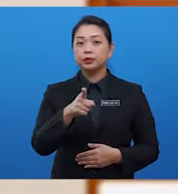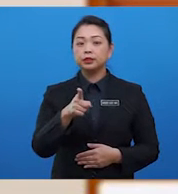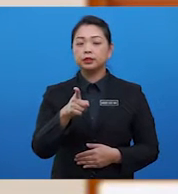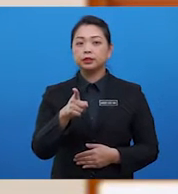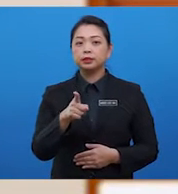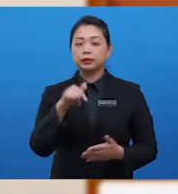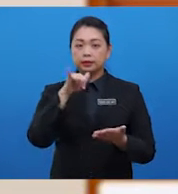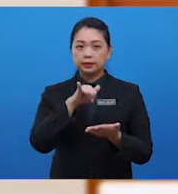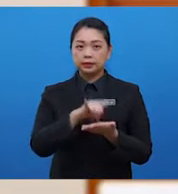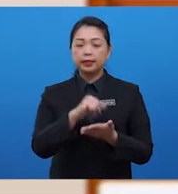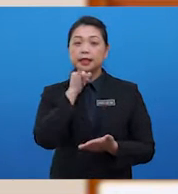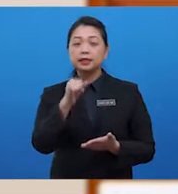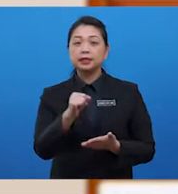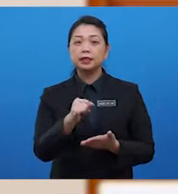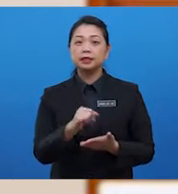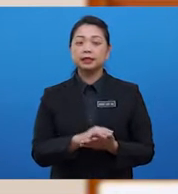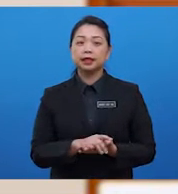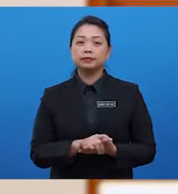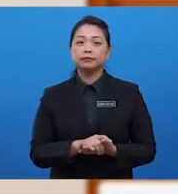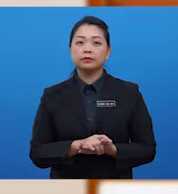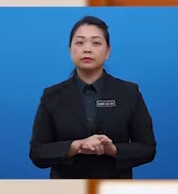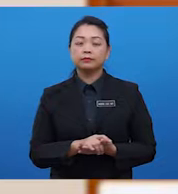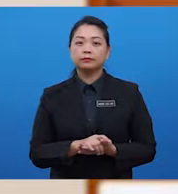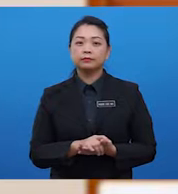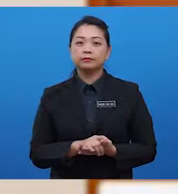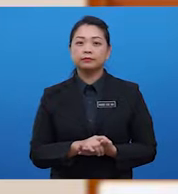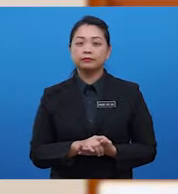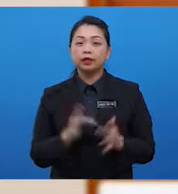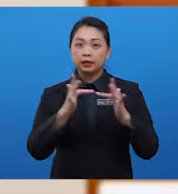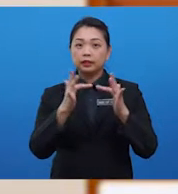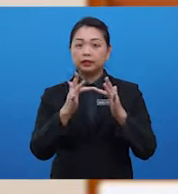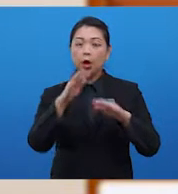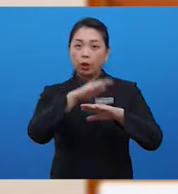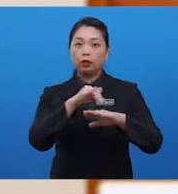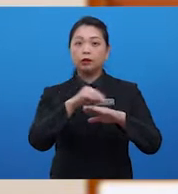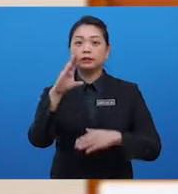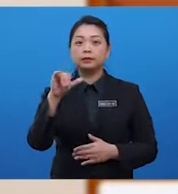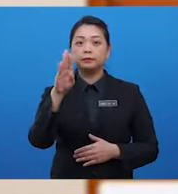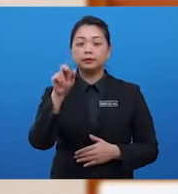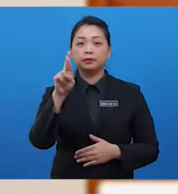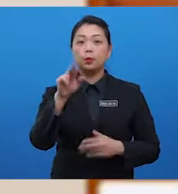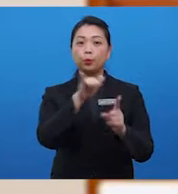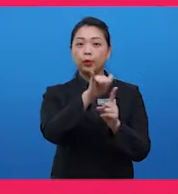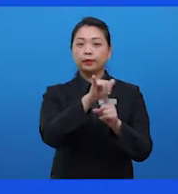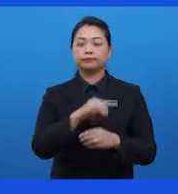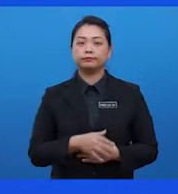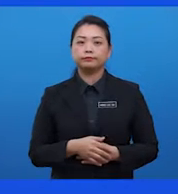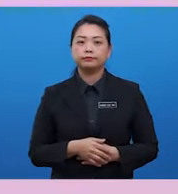a website cautioning netizens on cyberbullying.